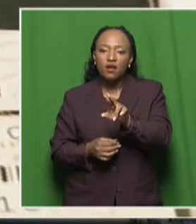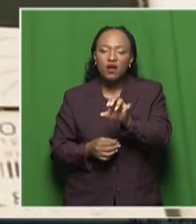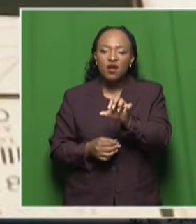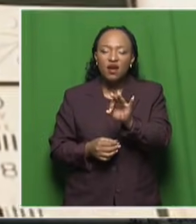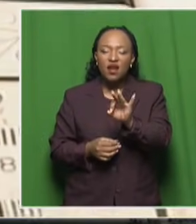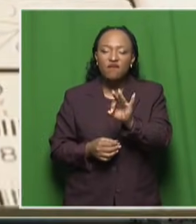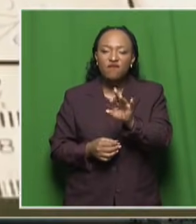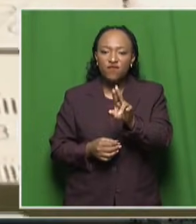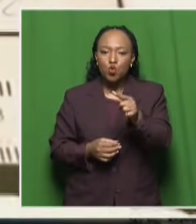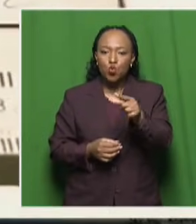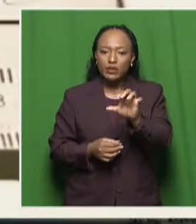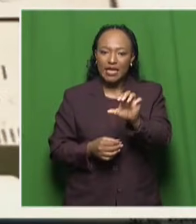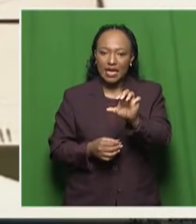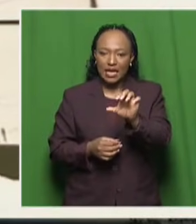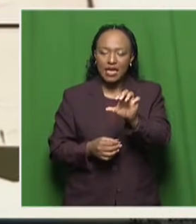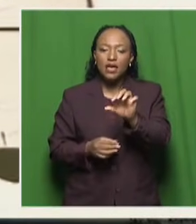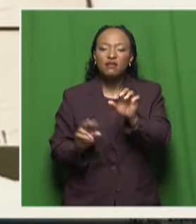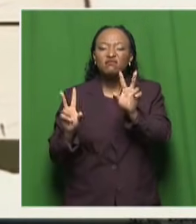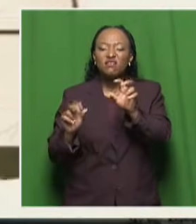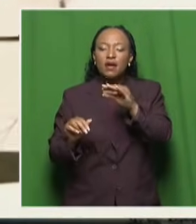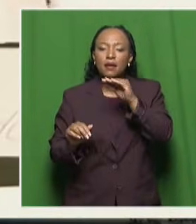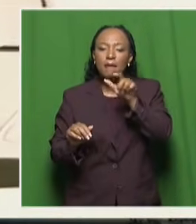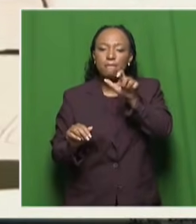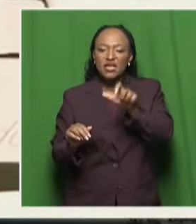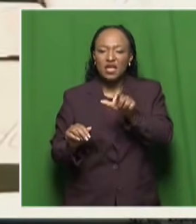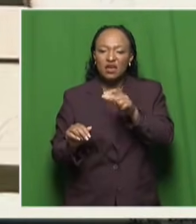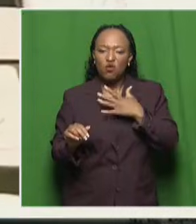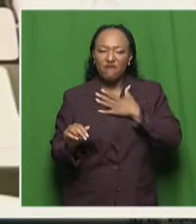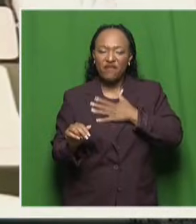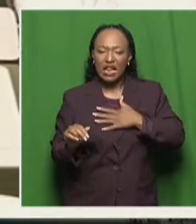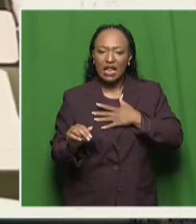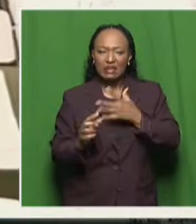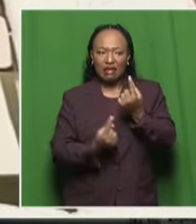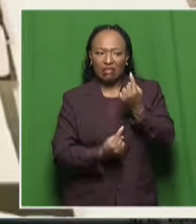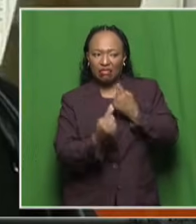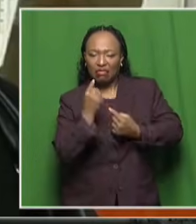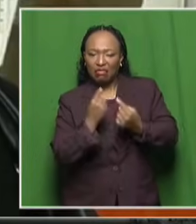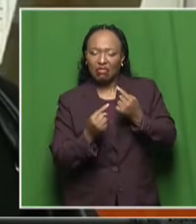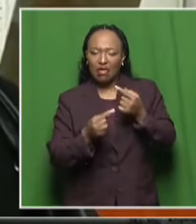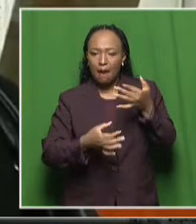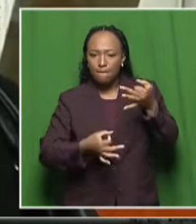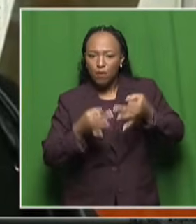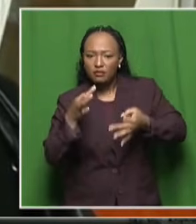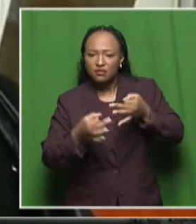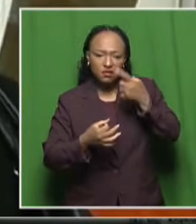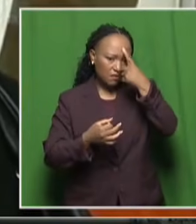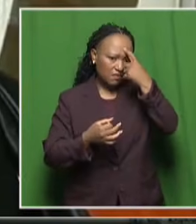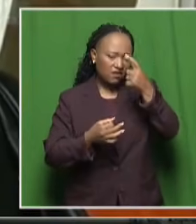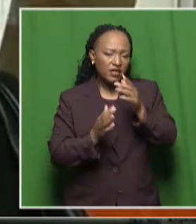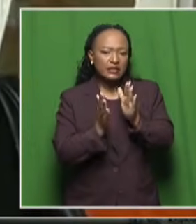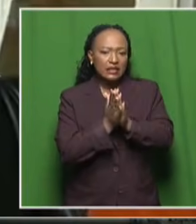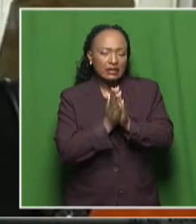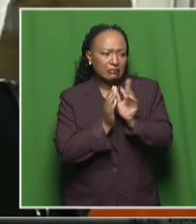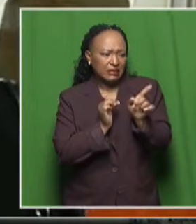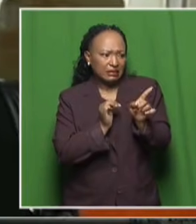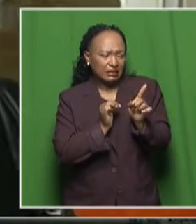from persecution, be it on the basis of their political belief, religious, and so on. So they are running